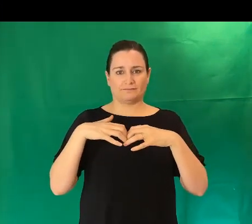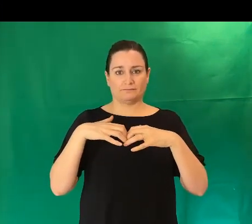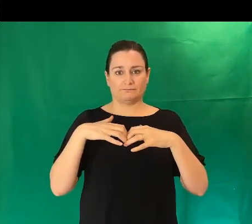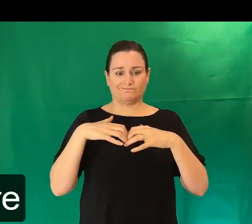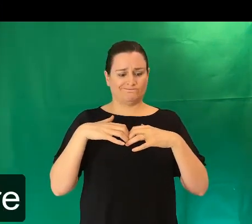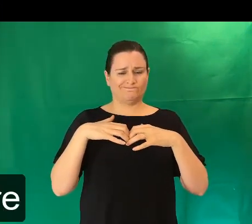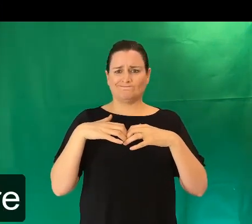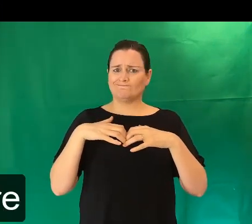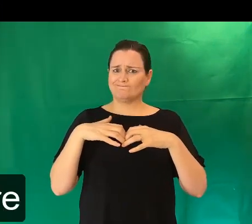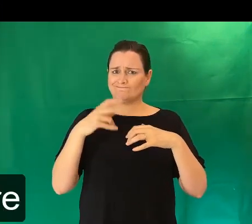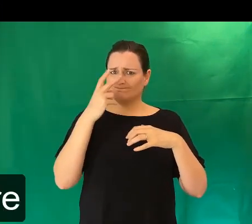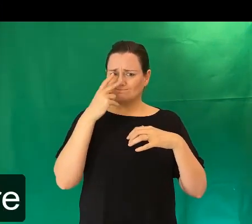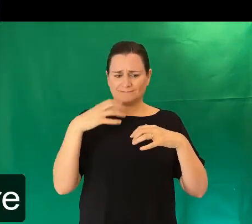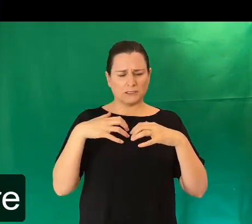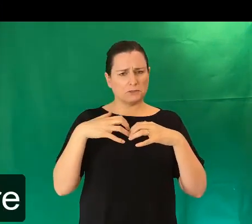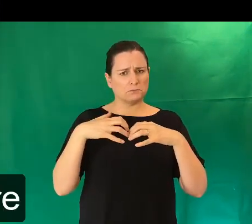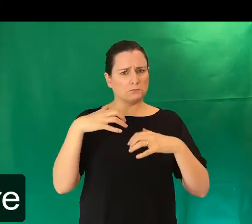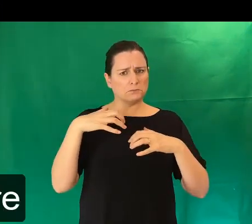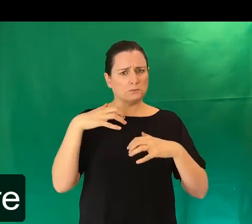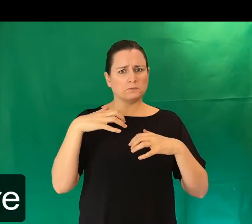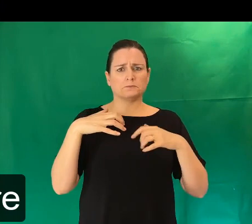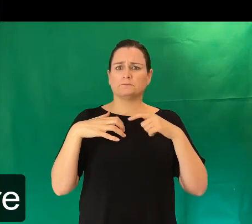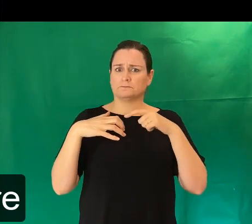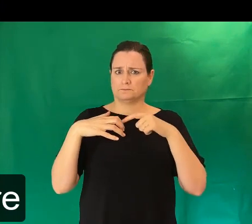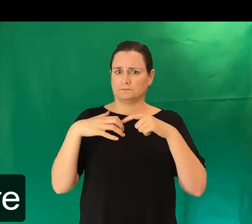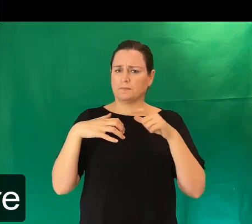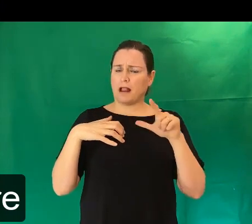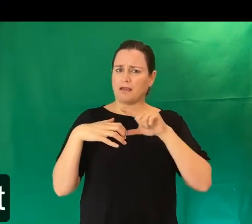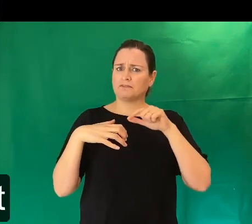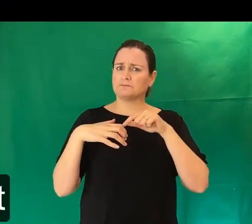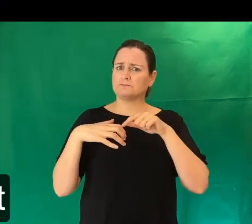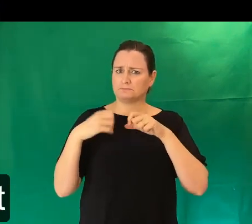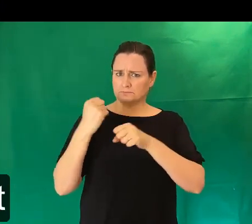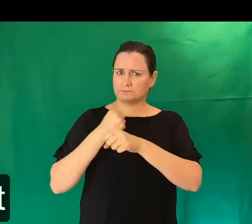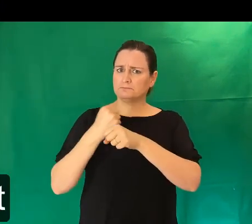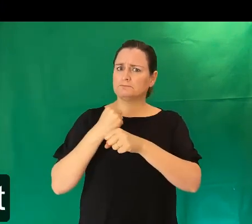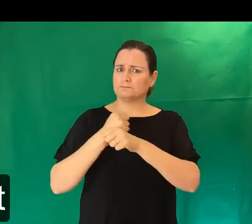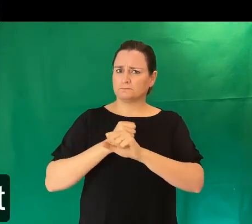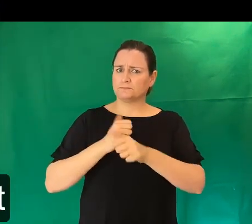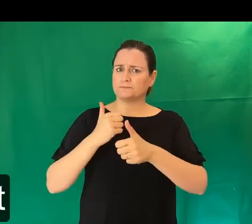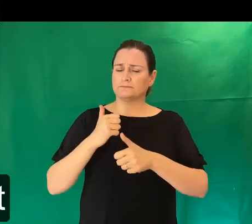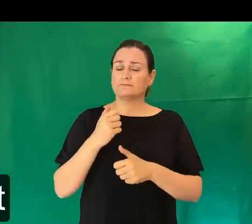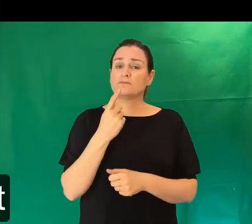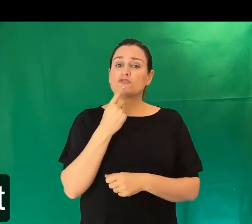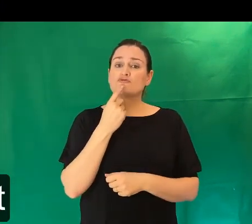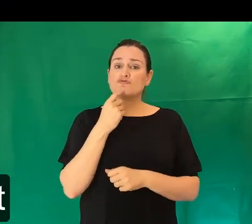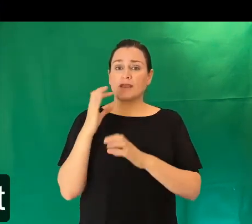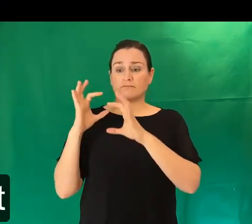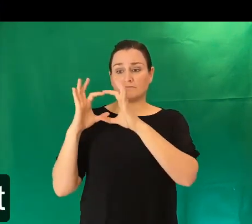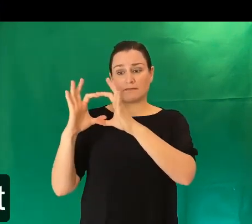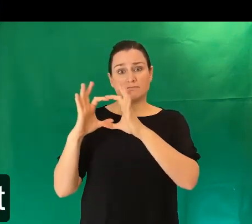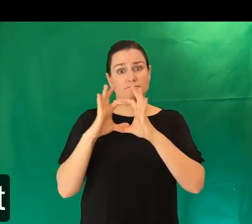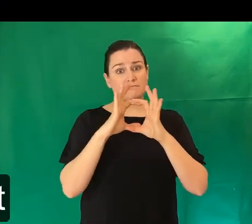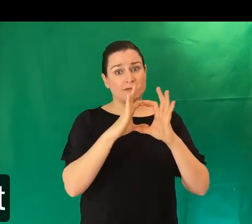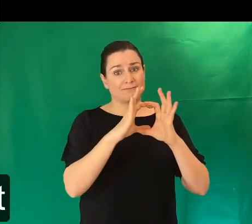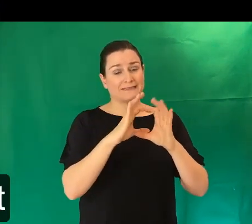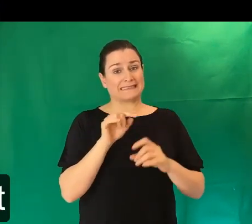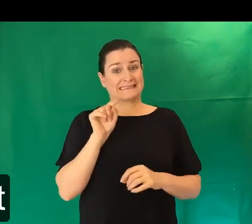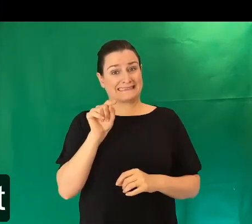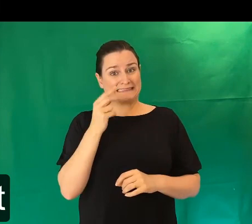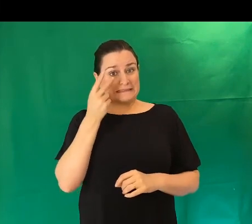activated in this processing. The left hemisphere is, and the red circles are